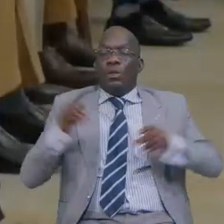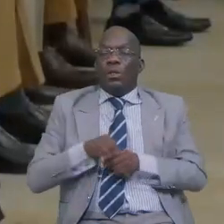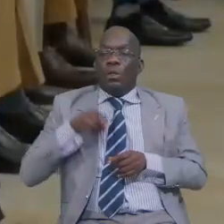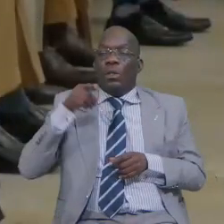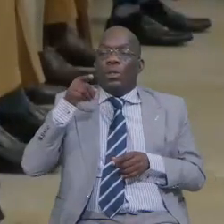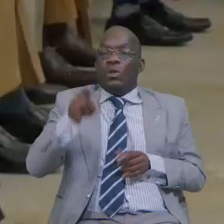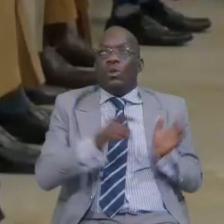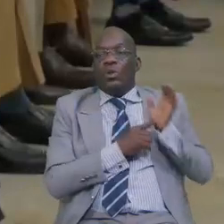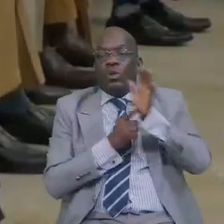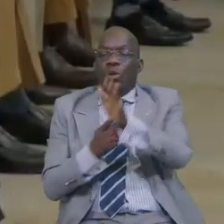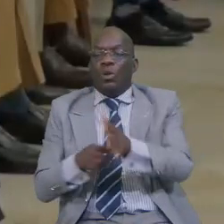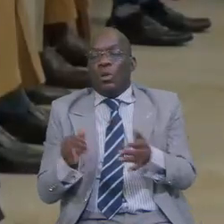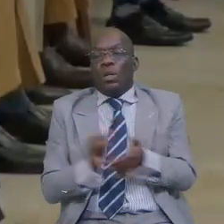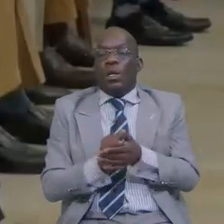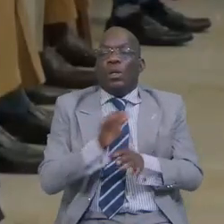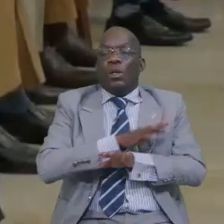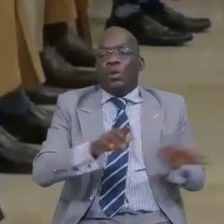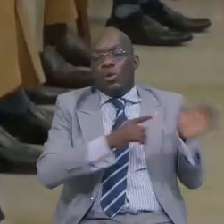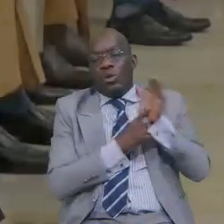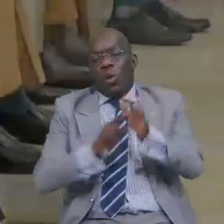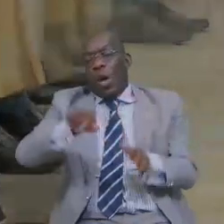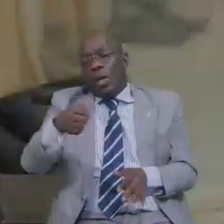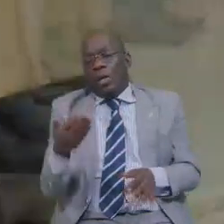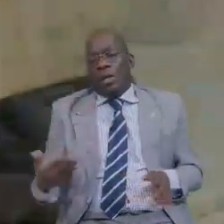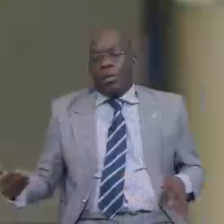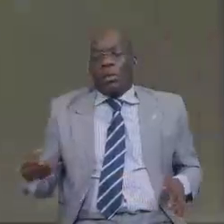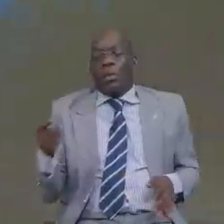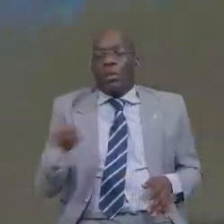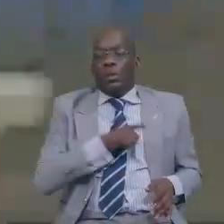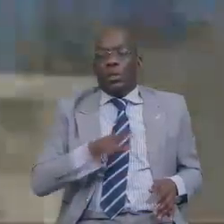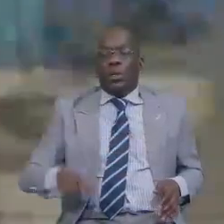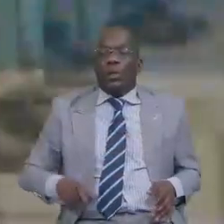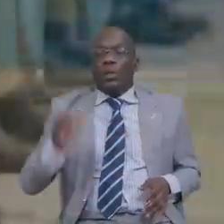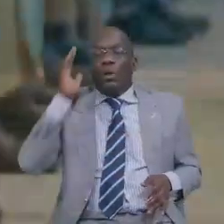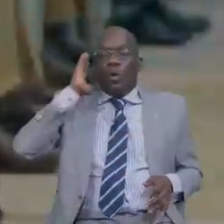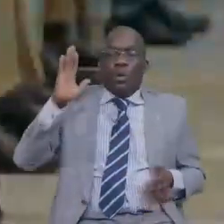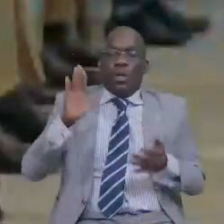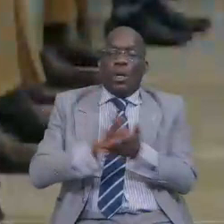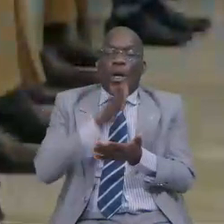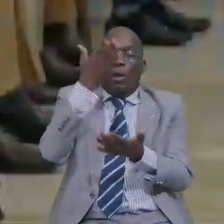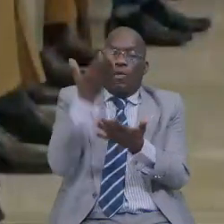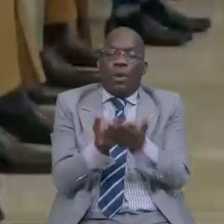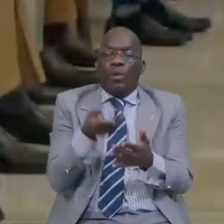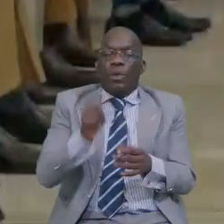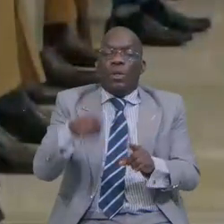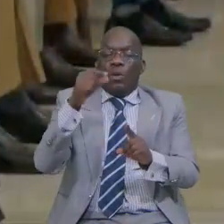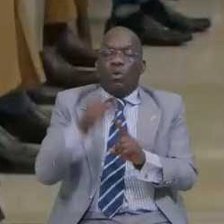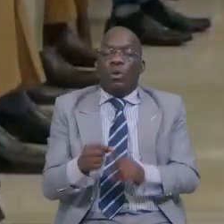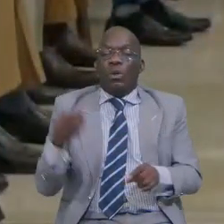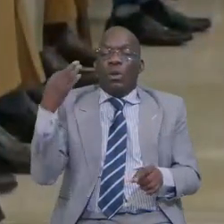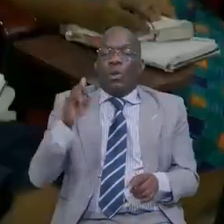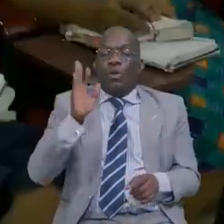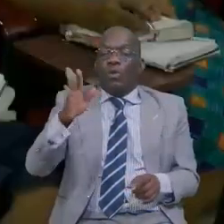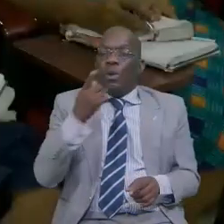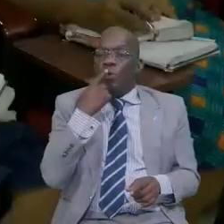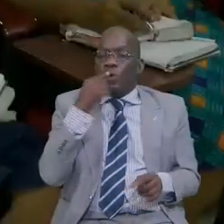Project that. Don't project any other thing. And the Lord will affirm the word of your mouth in Jesus'